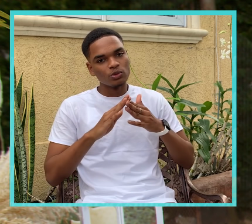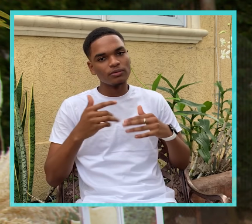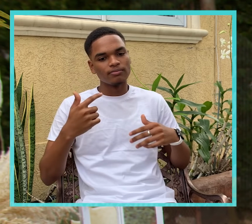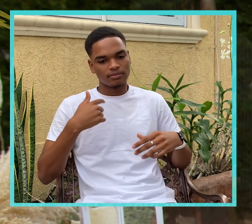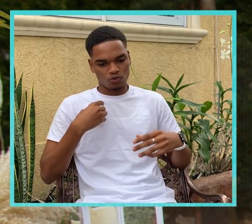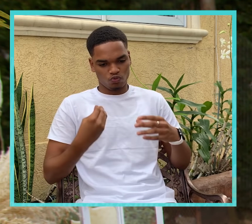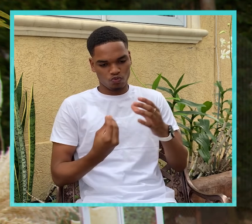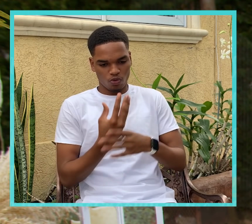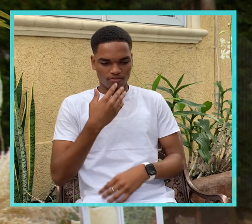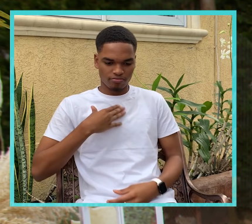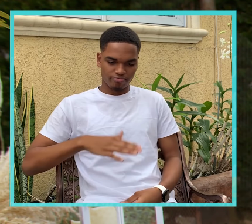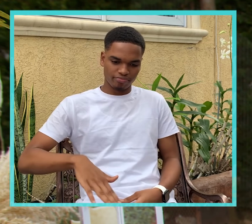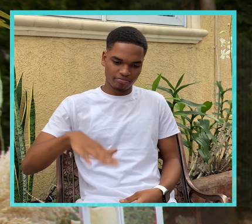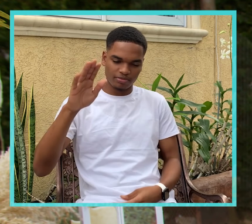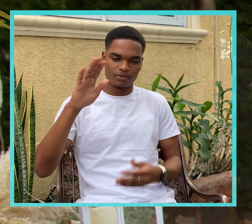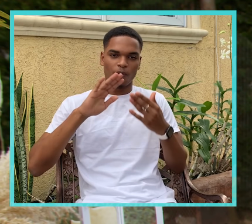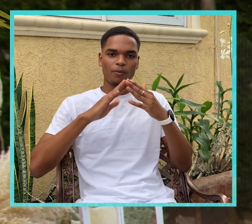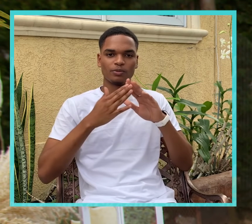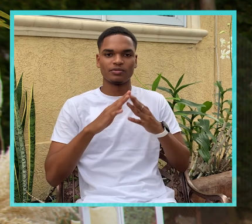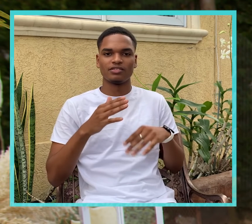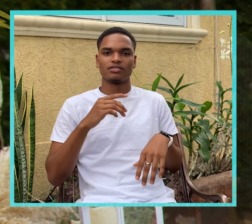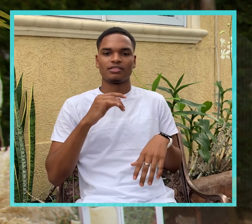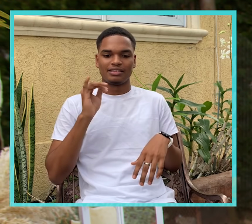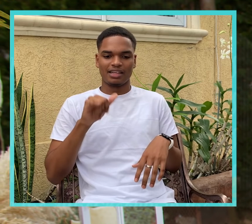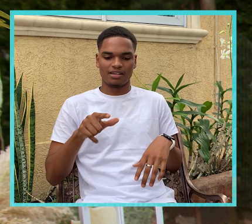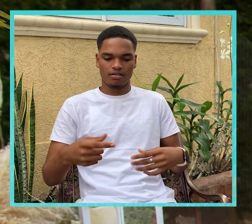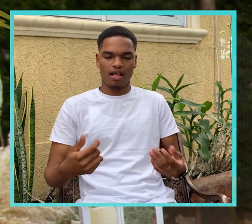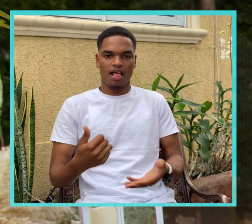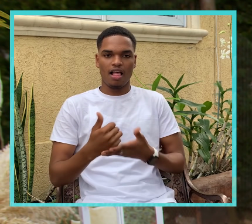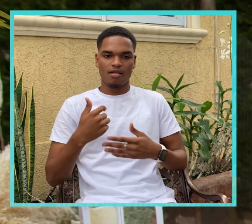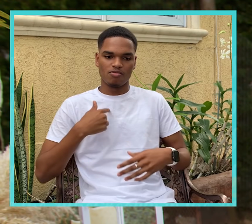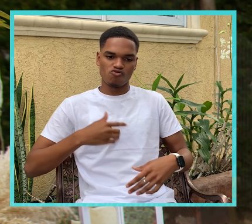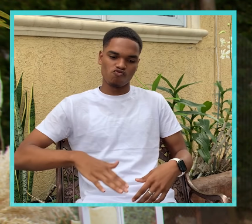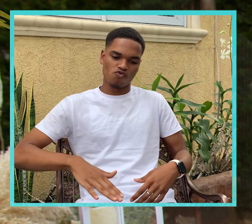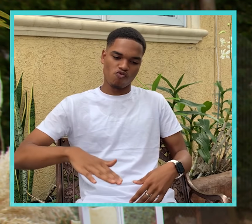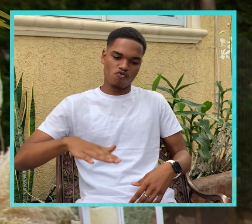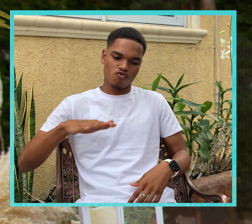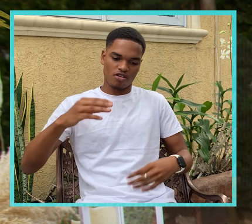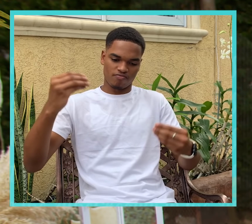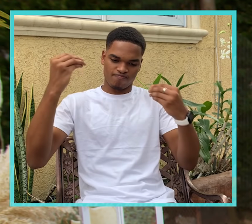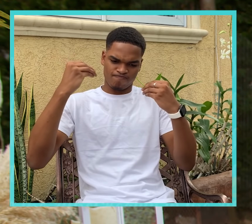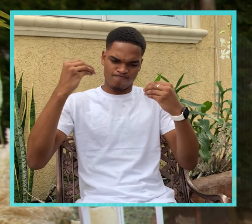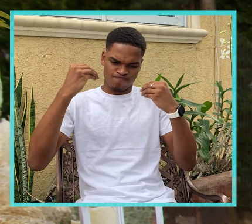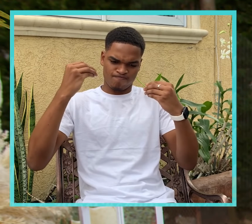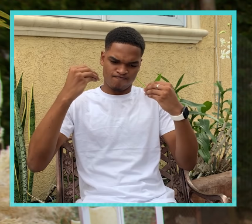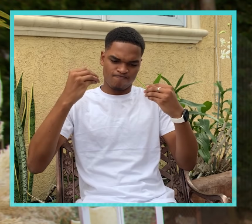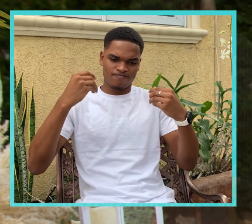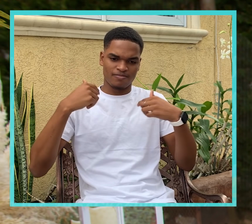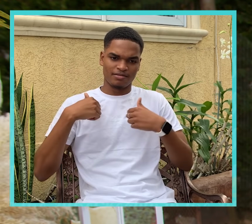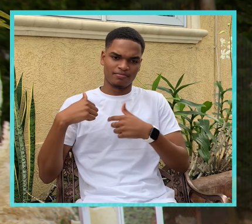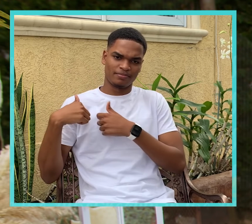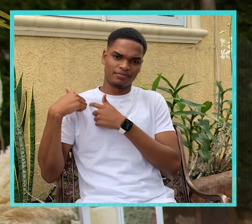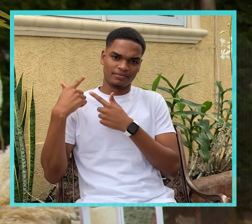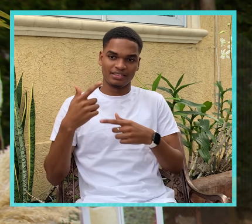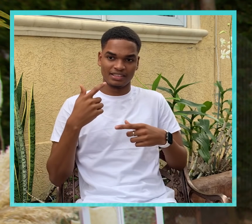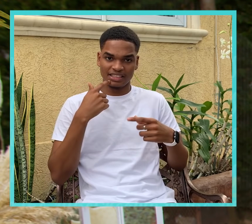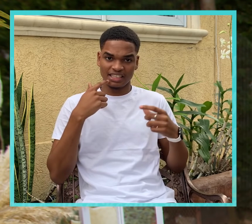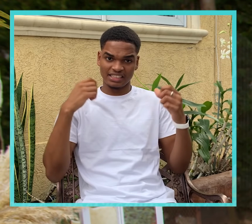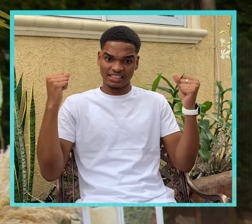I grew up in. A community that nurtured me, that taught me that, hey, this